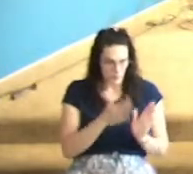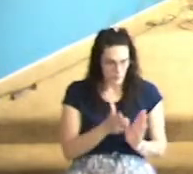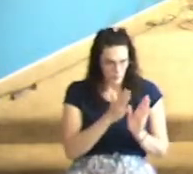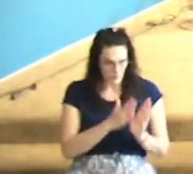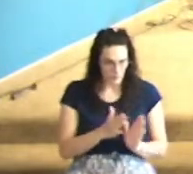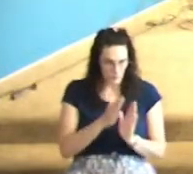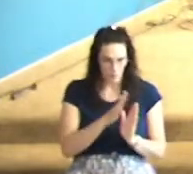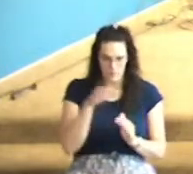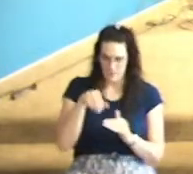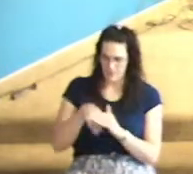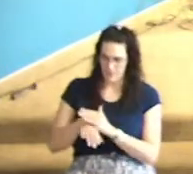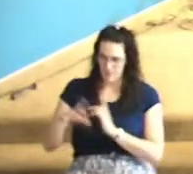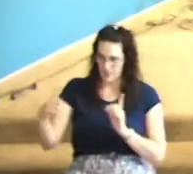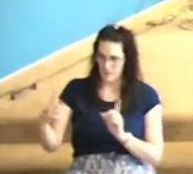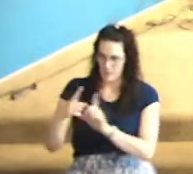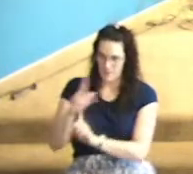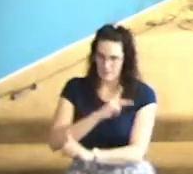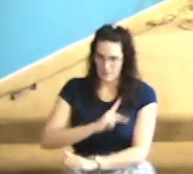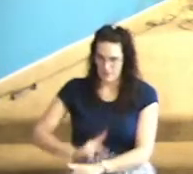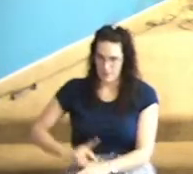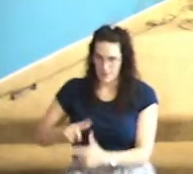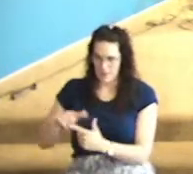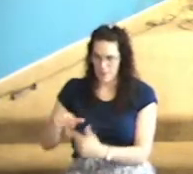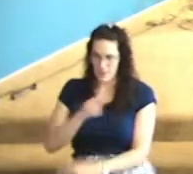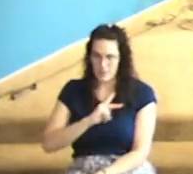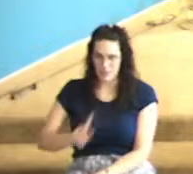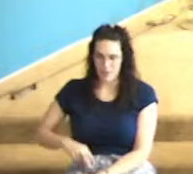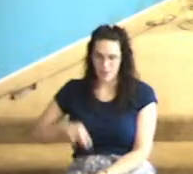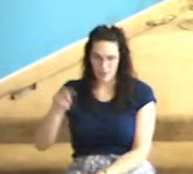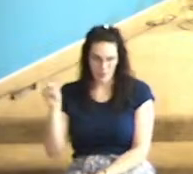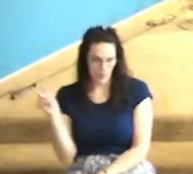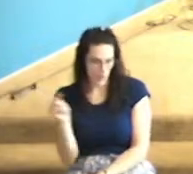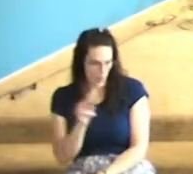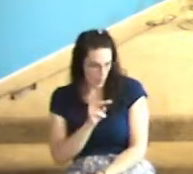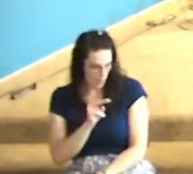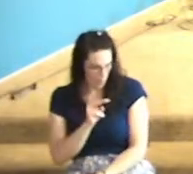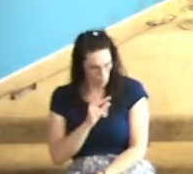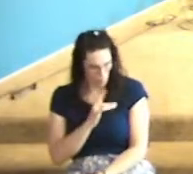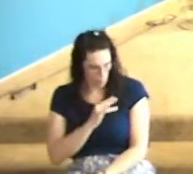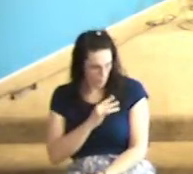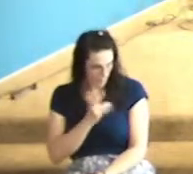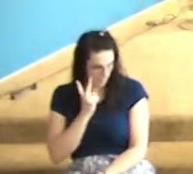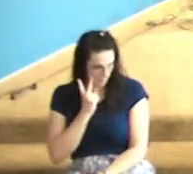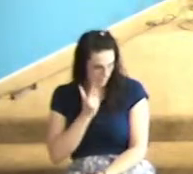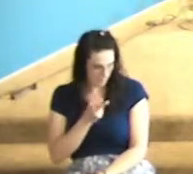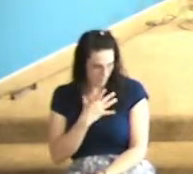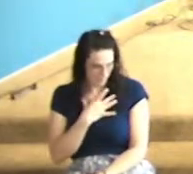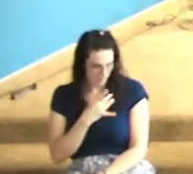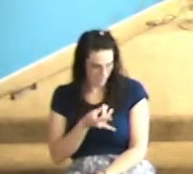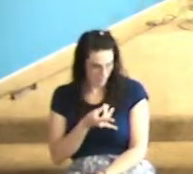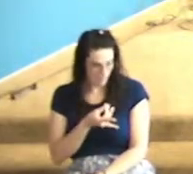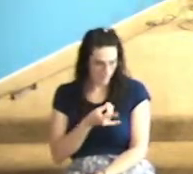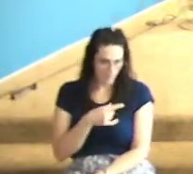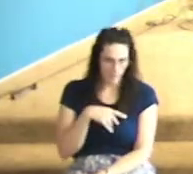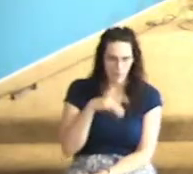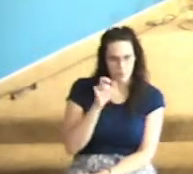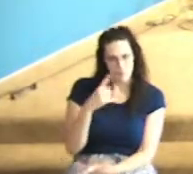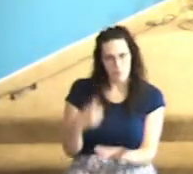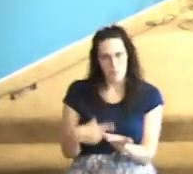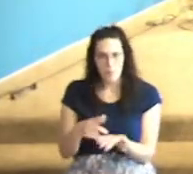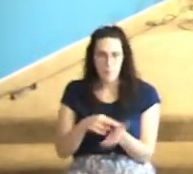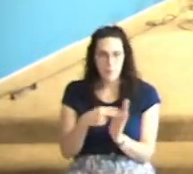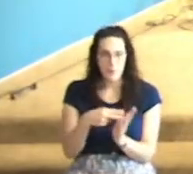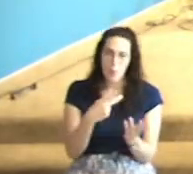king, and Esther finds favor in the king's eyes. He likes what he sees. So sometimes it's something that's